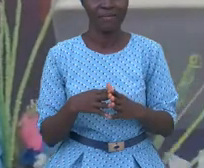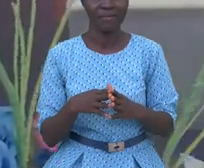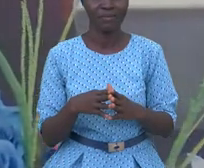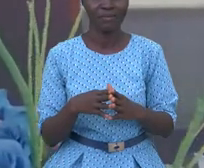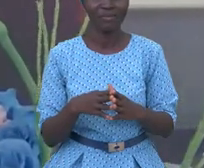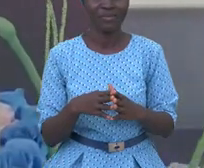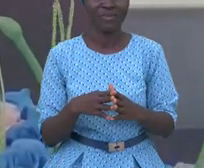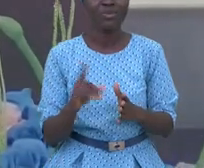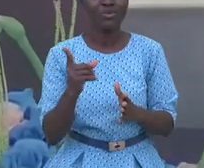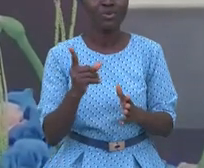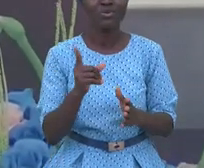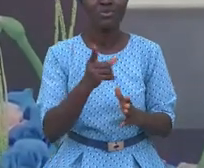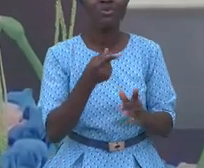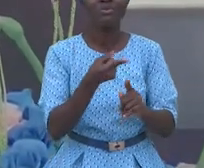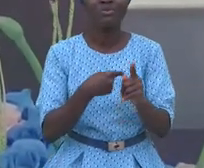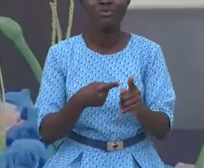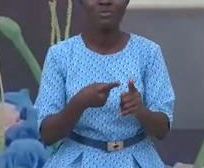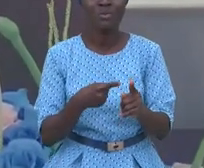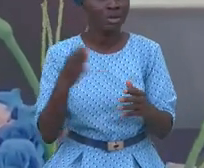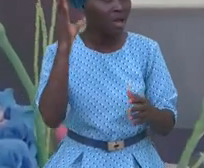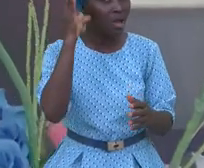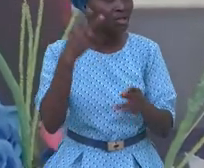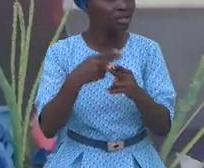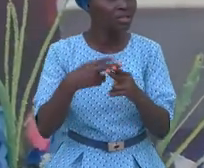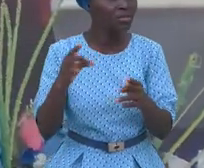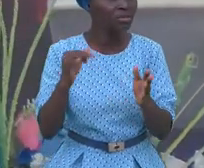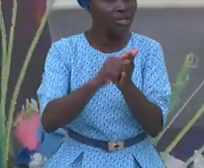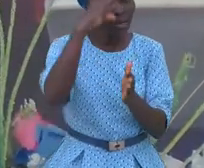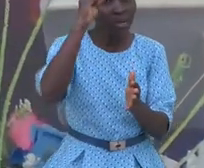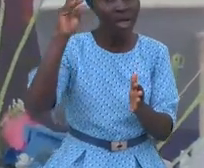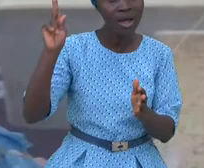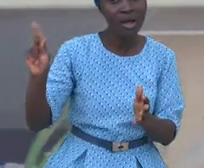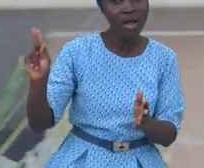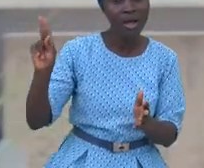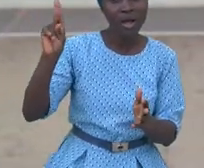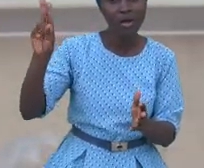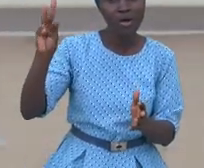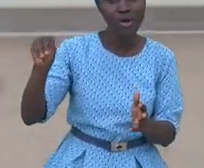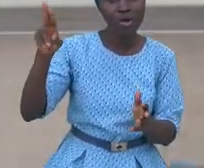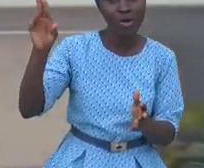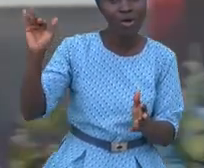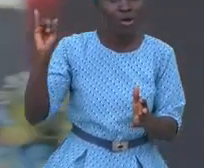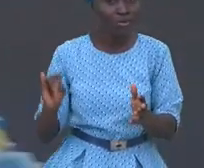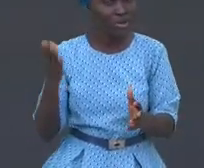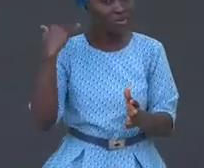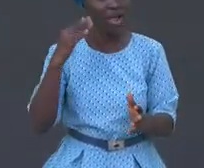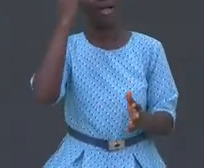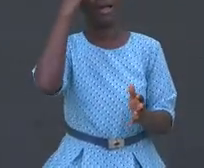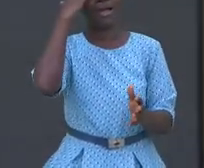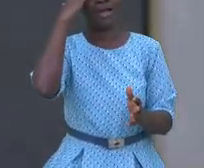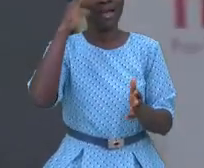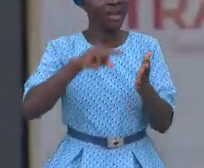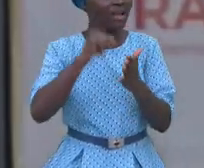she coming from? Have you heard the name Kumuyi before? Yes, of course I know the name. It's a daughter of